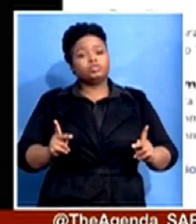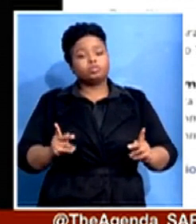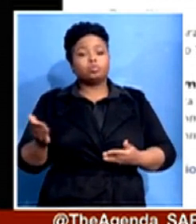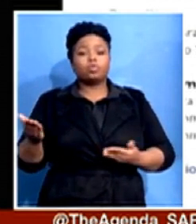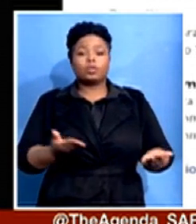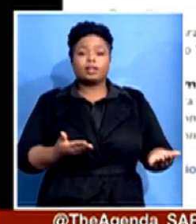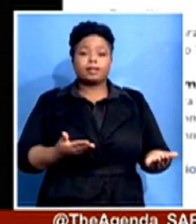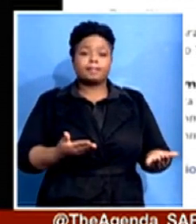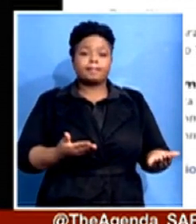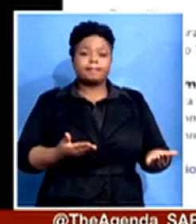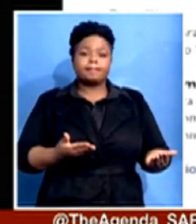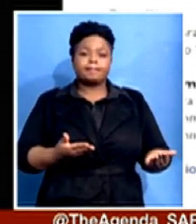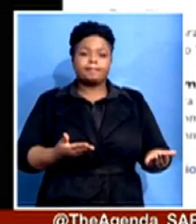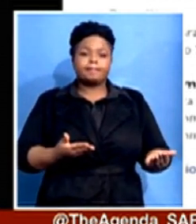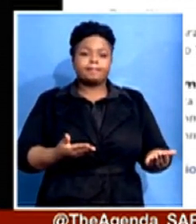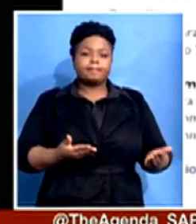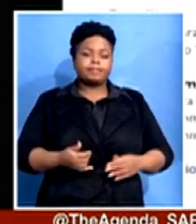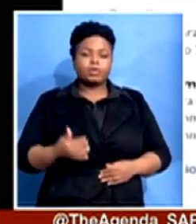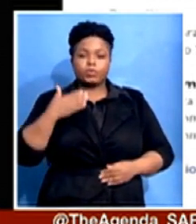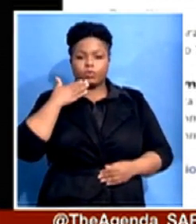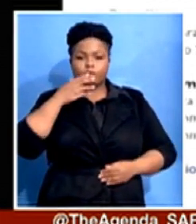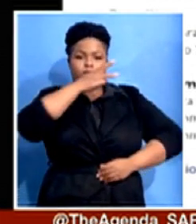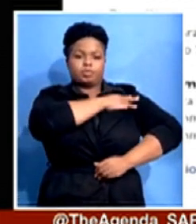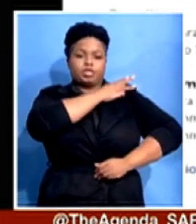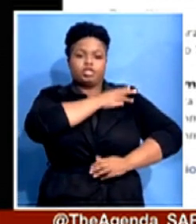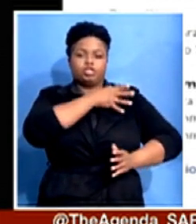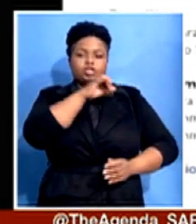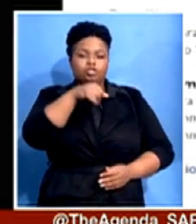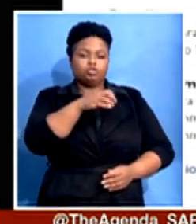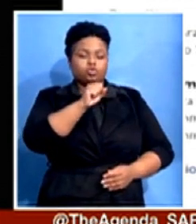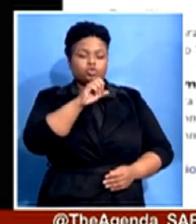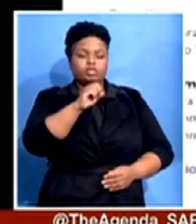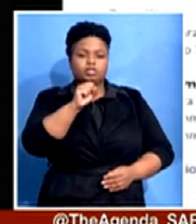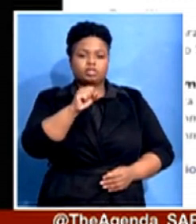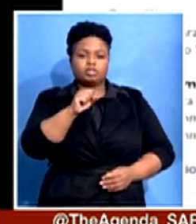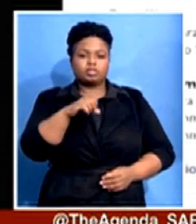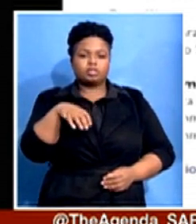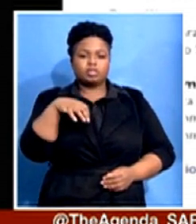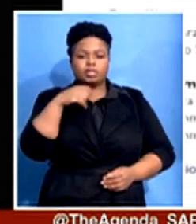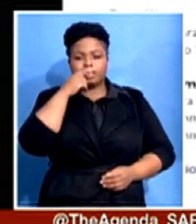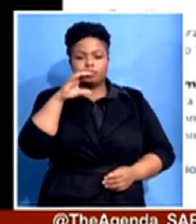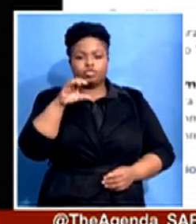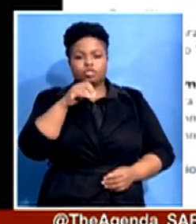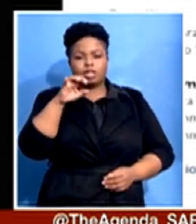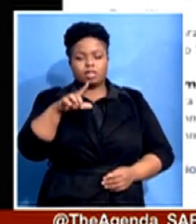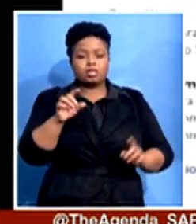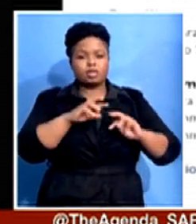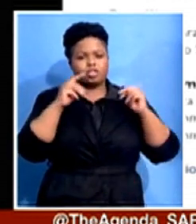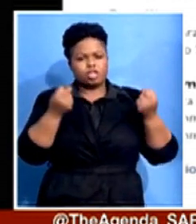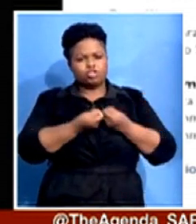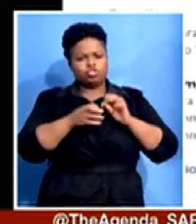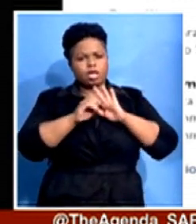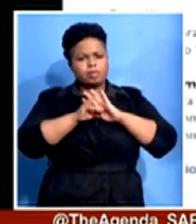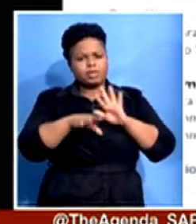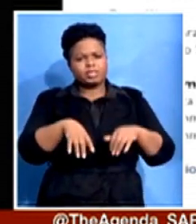General Manager, Jos Charles, for the National Press Club. Are you here? Are you here?